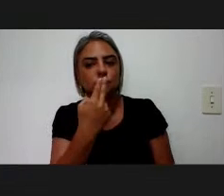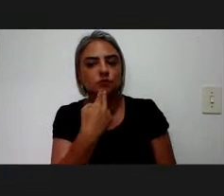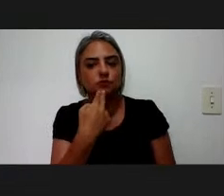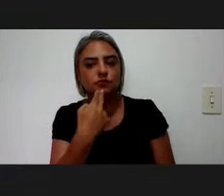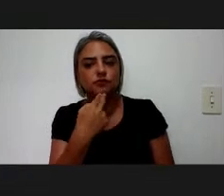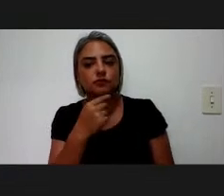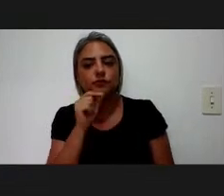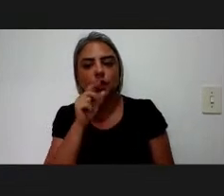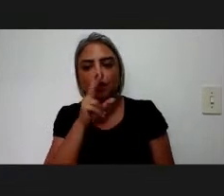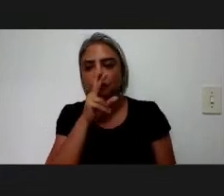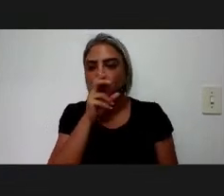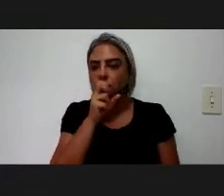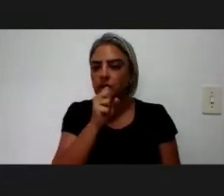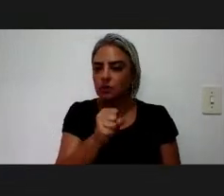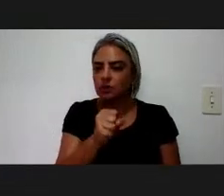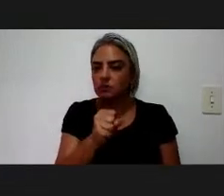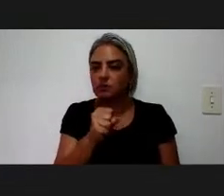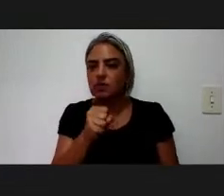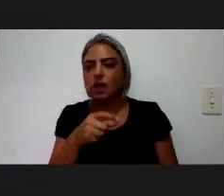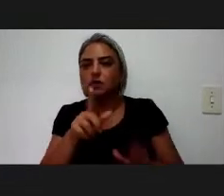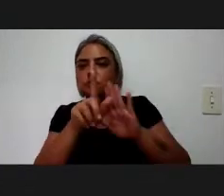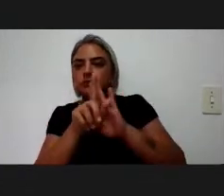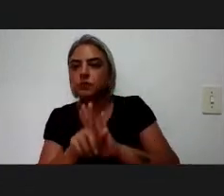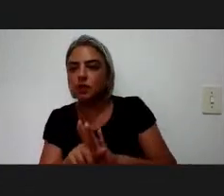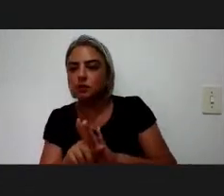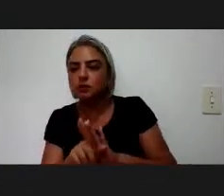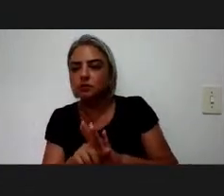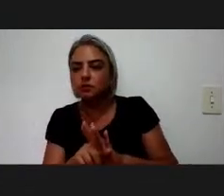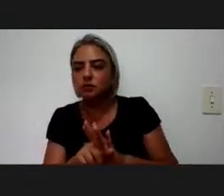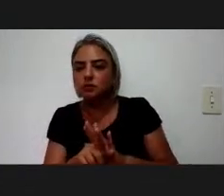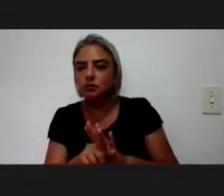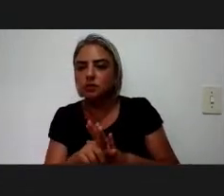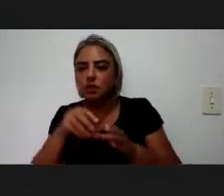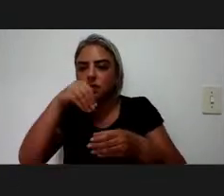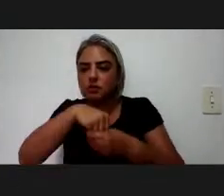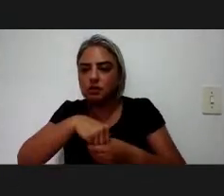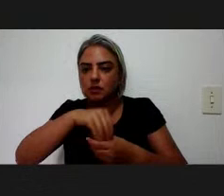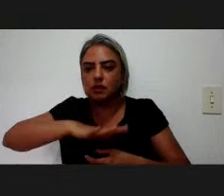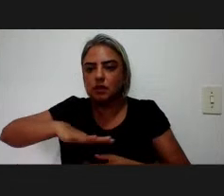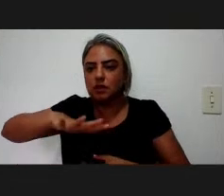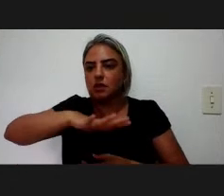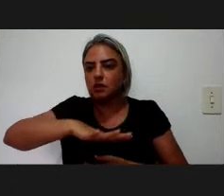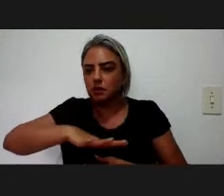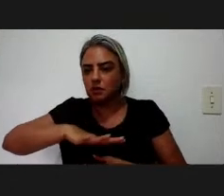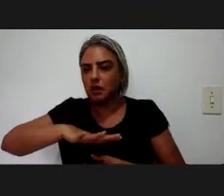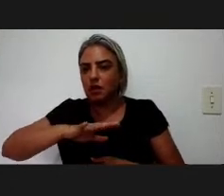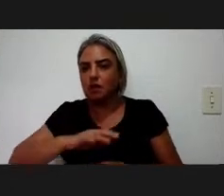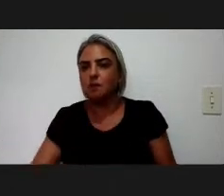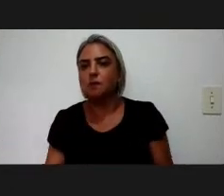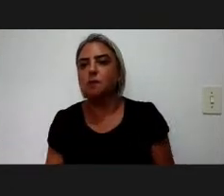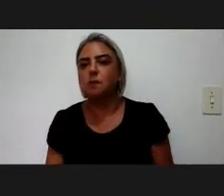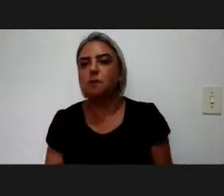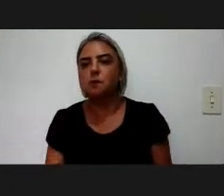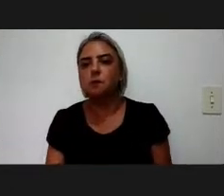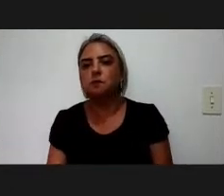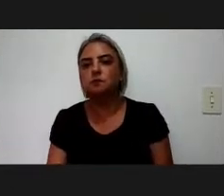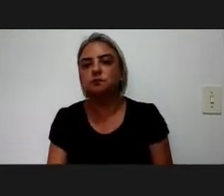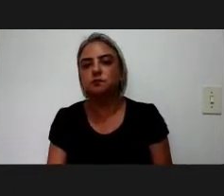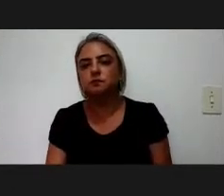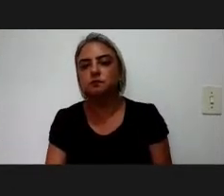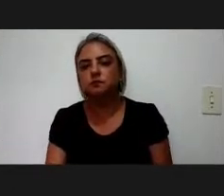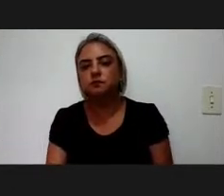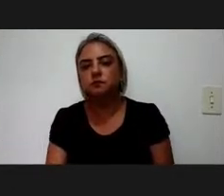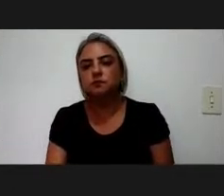especially for the food assurance and security, intersectory